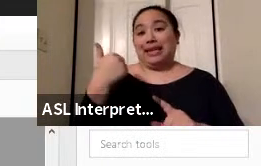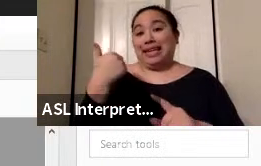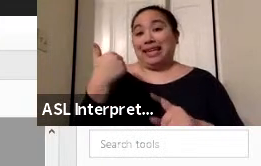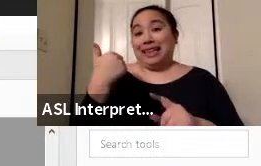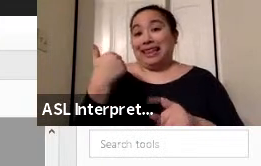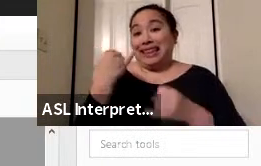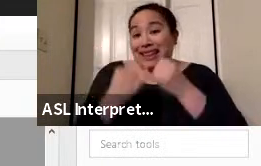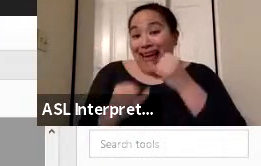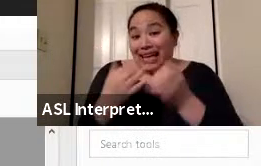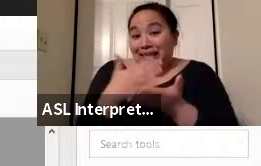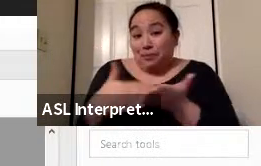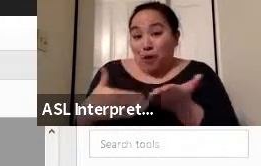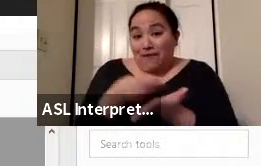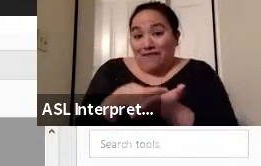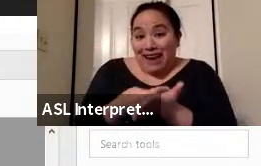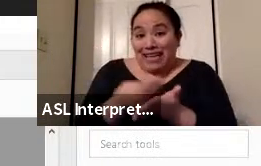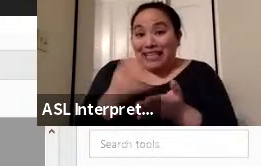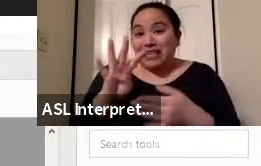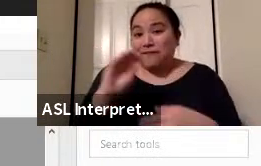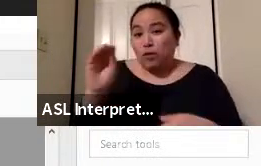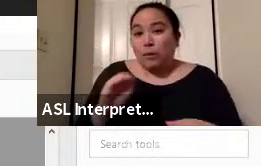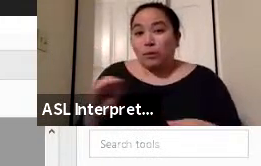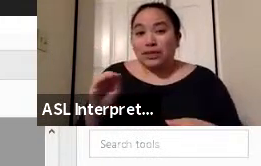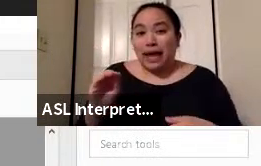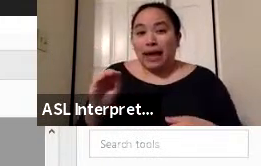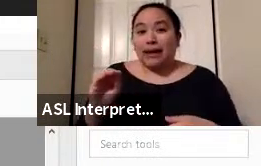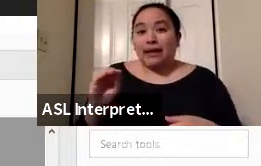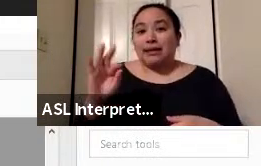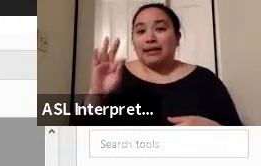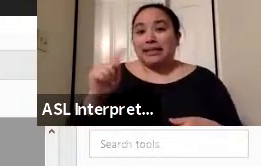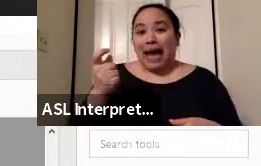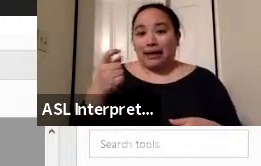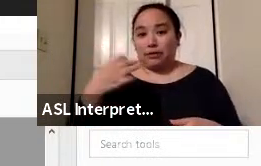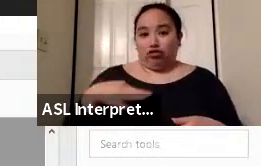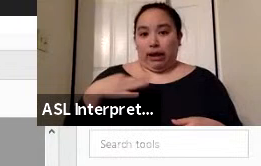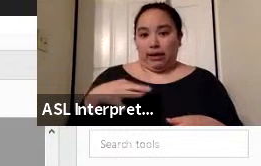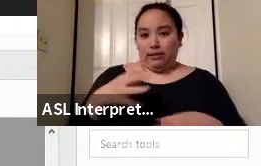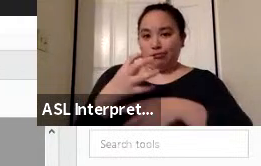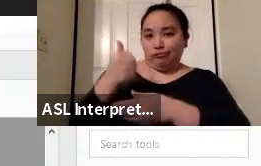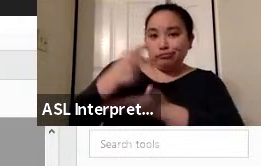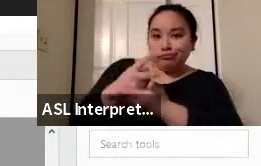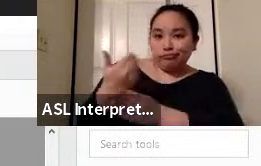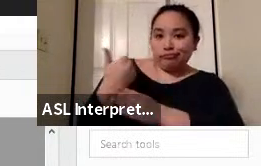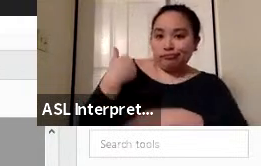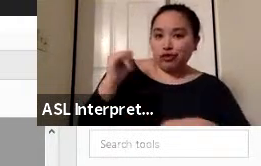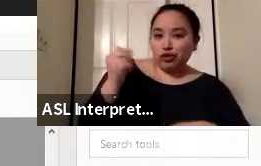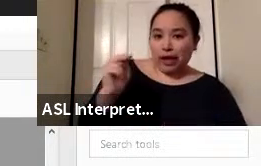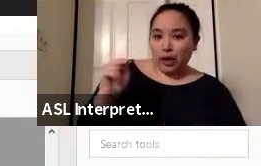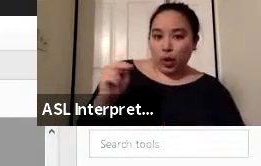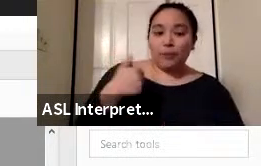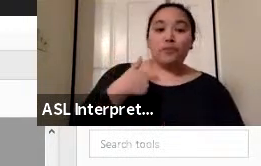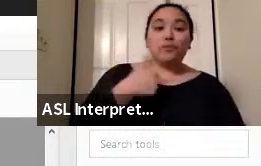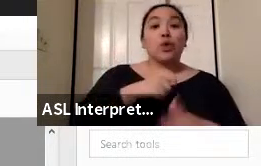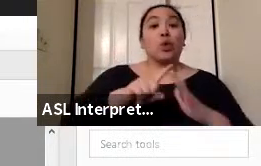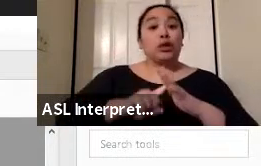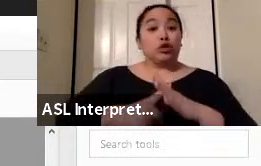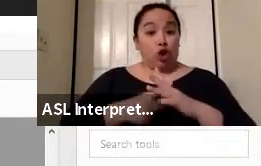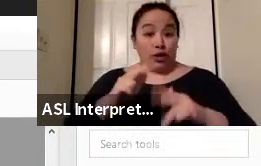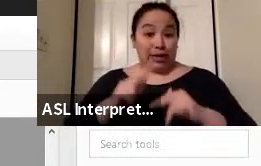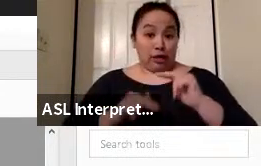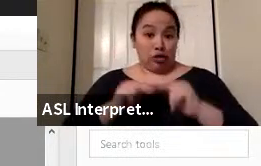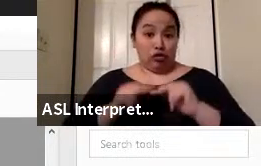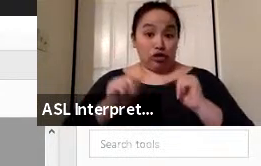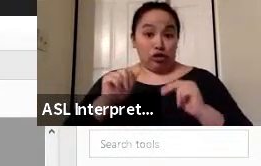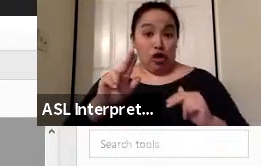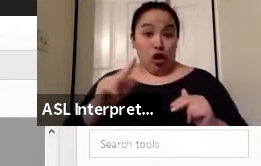which is the 4% tax credits in January. We started construction in